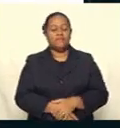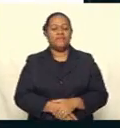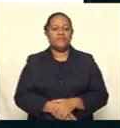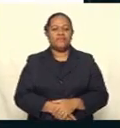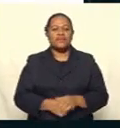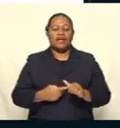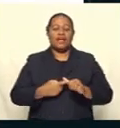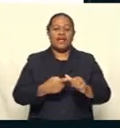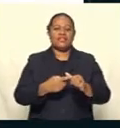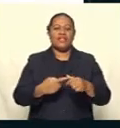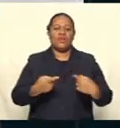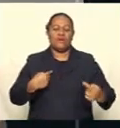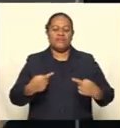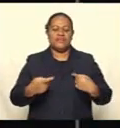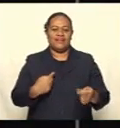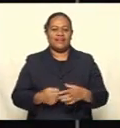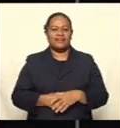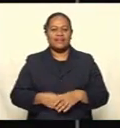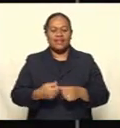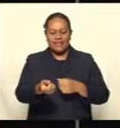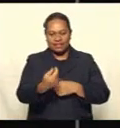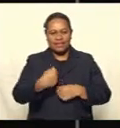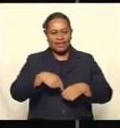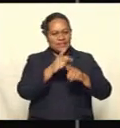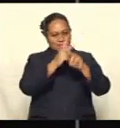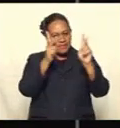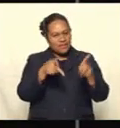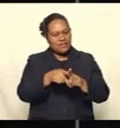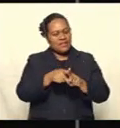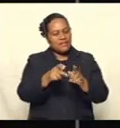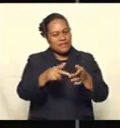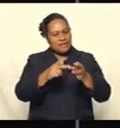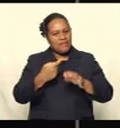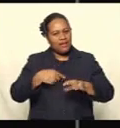website to answer. Send us newsworthy pictures and videos. Email